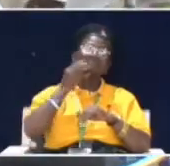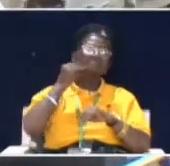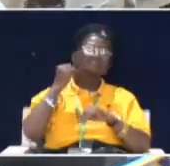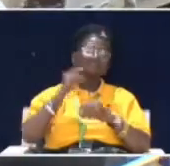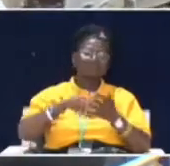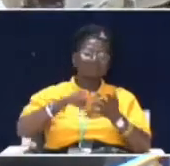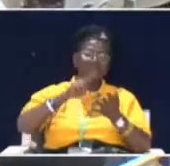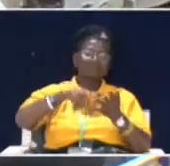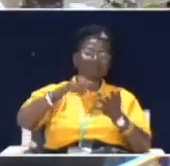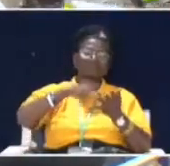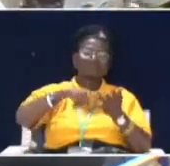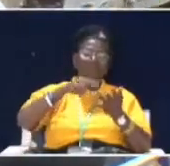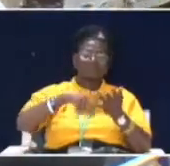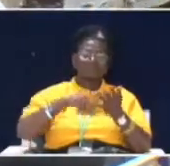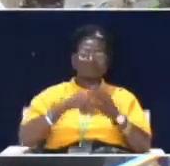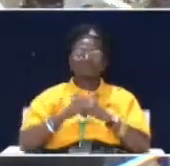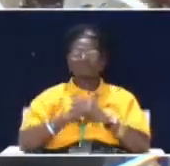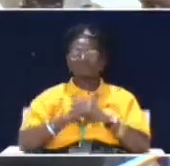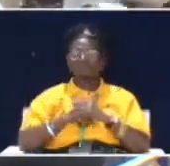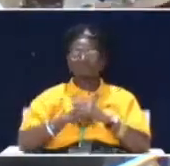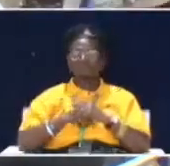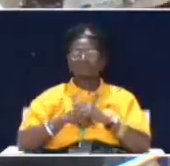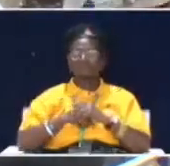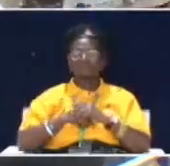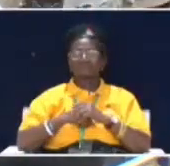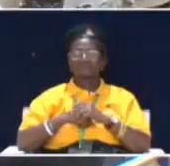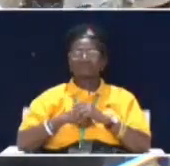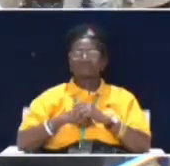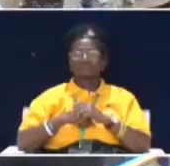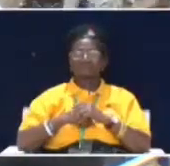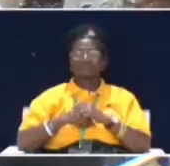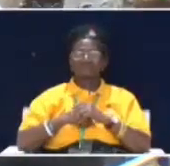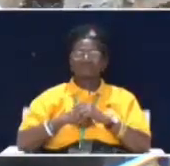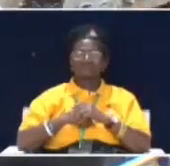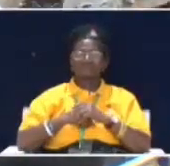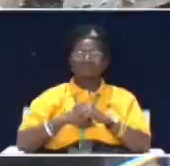sì ti gbé ayé ka orí ìwọ̀n.